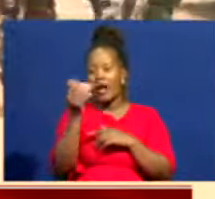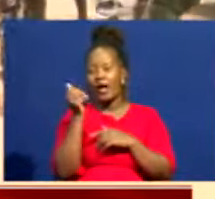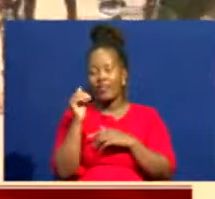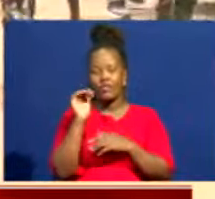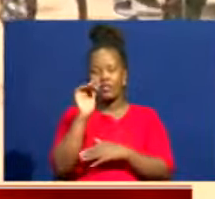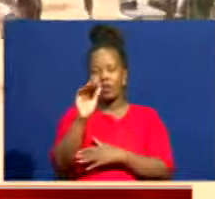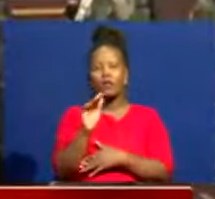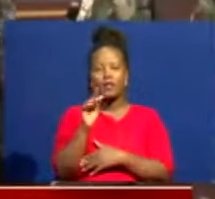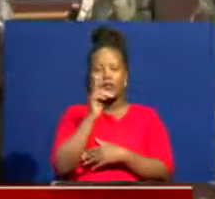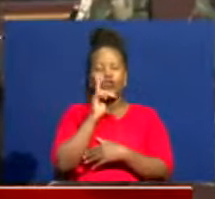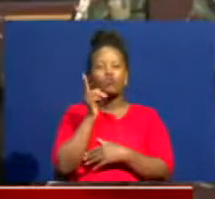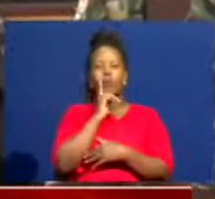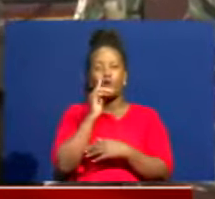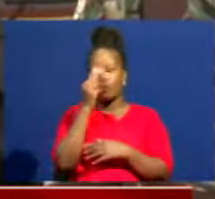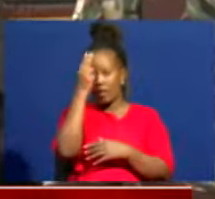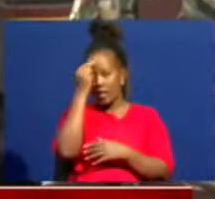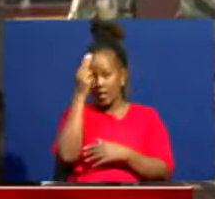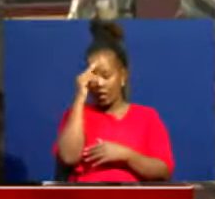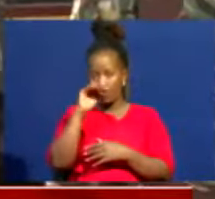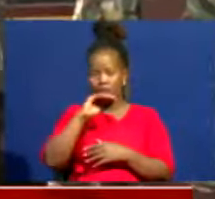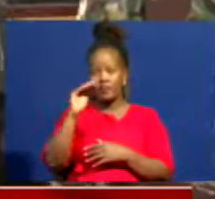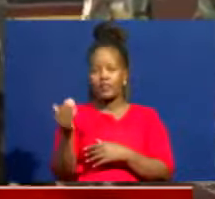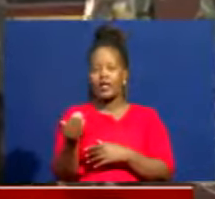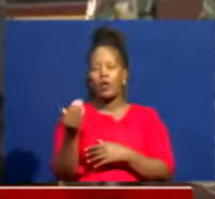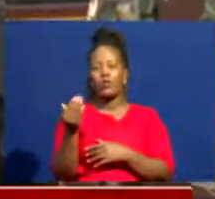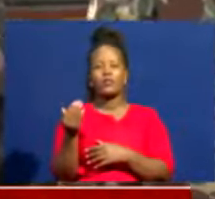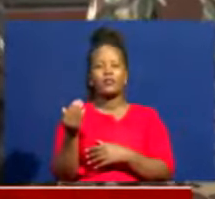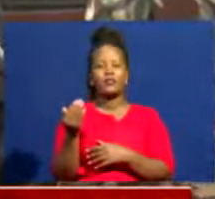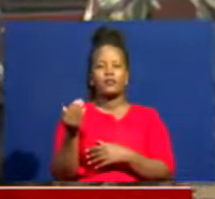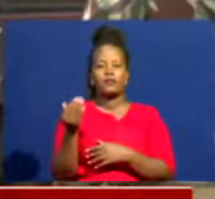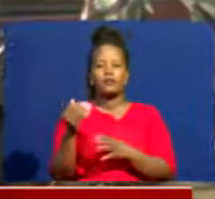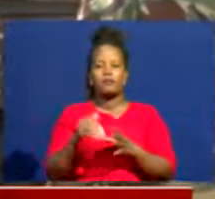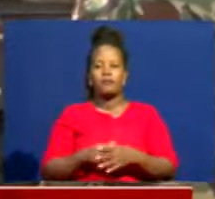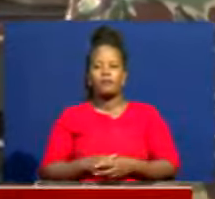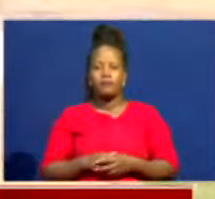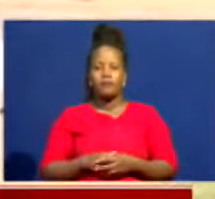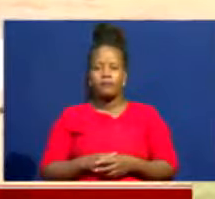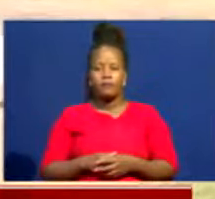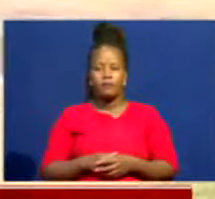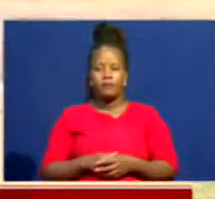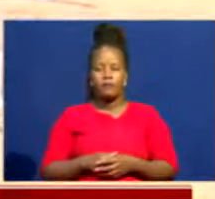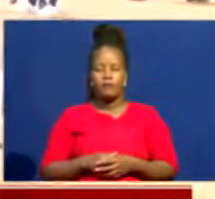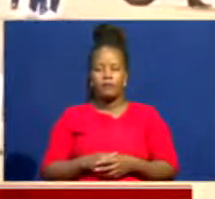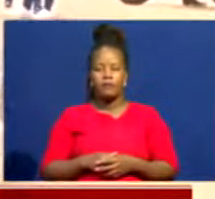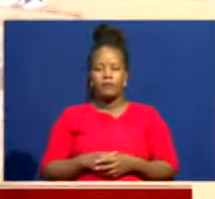tomorrow in Narok town. Parsayo Fredrick, Prime Edition.